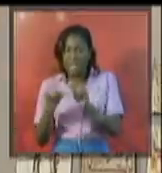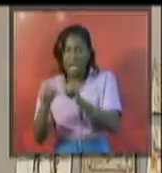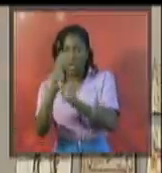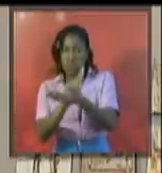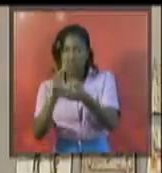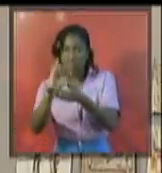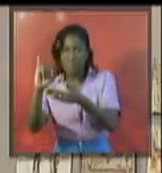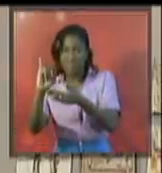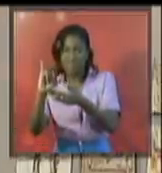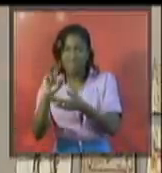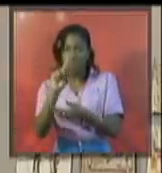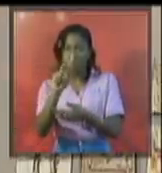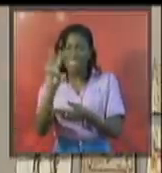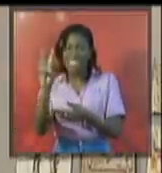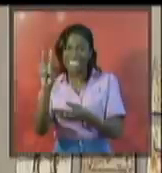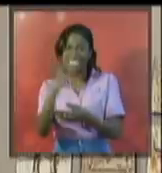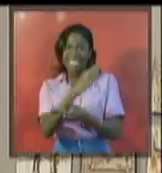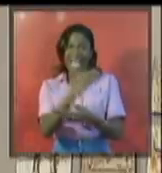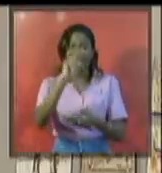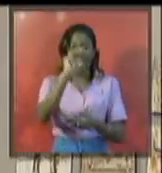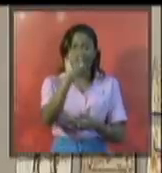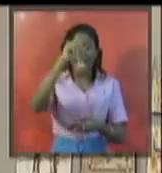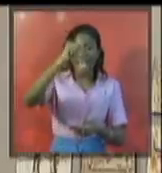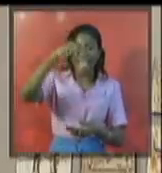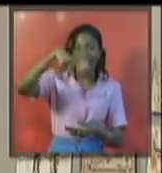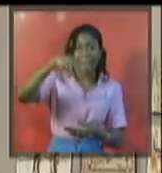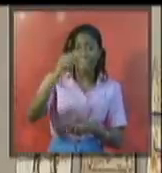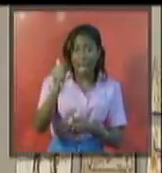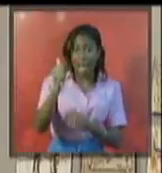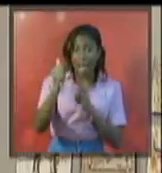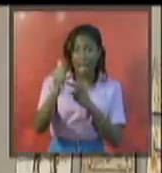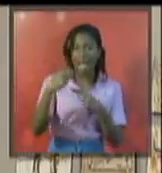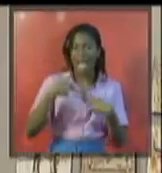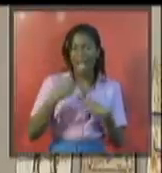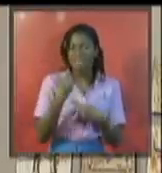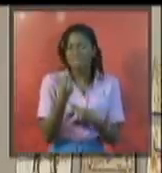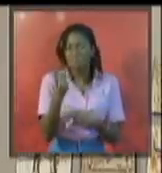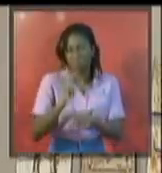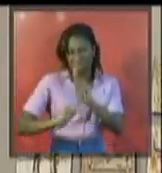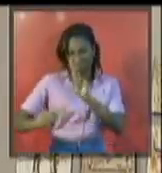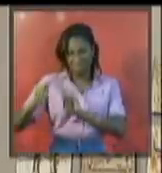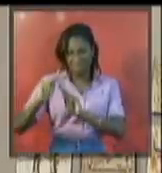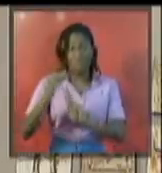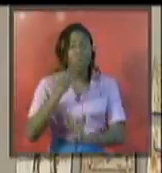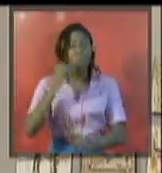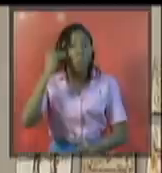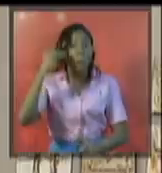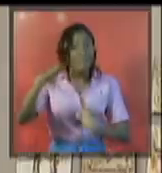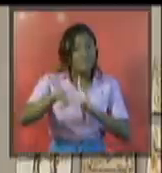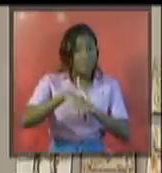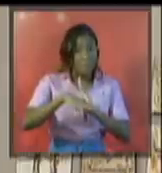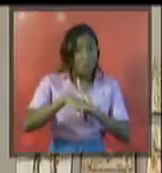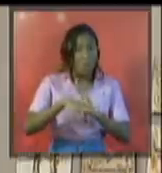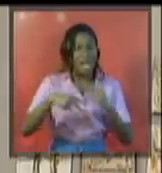126, and at Napa, 11 persons. At our quarantine facilities, at the Home of Football, we currently have